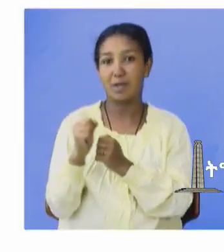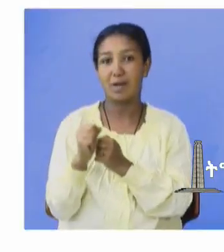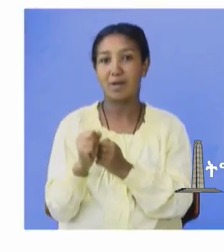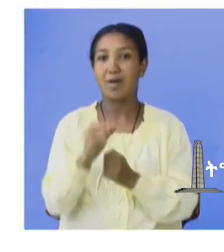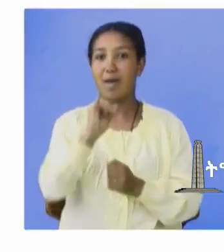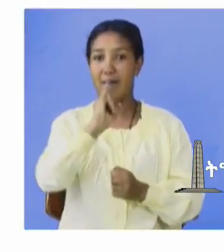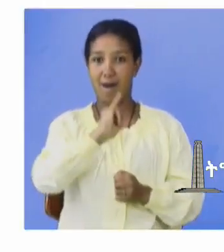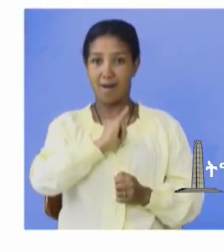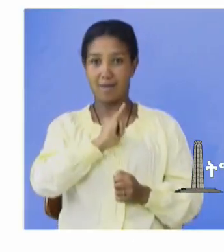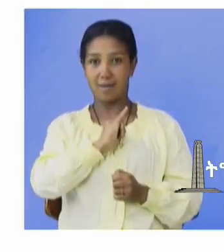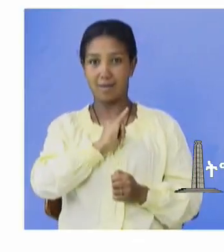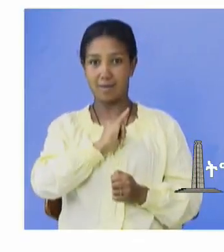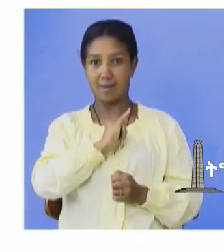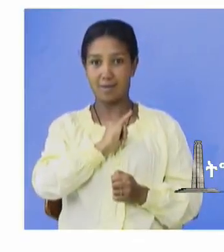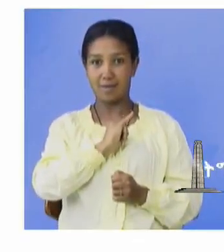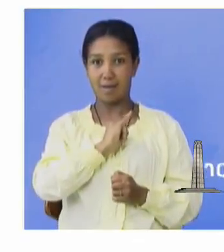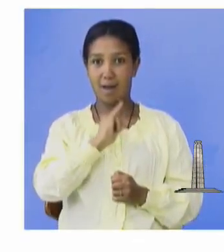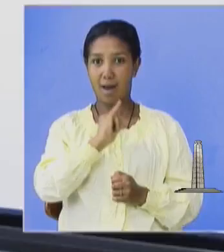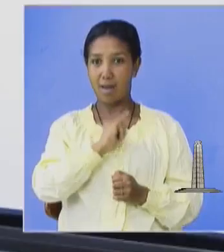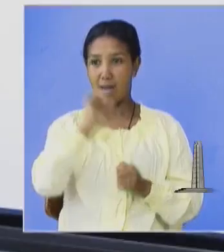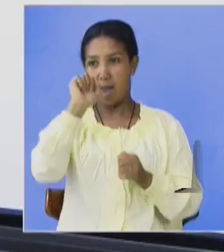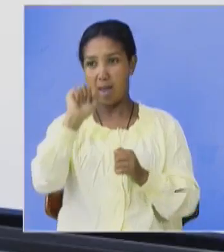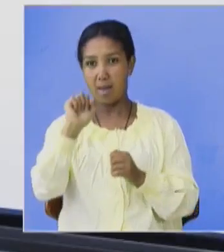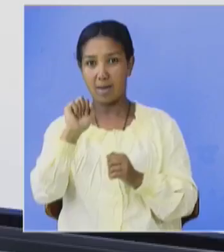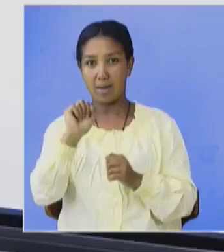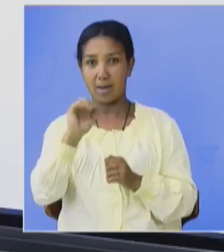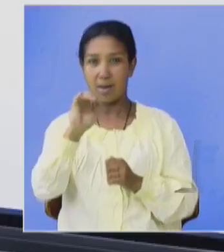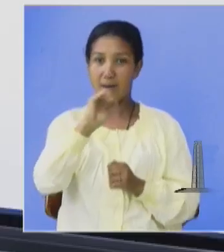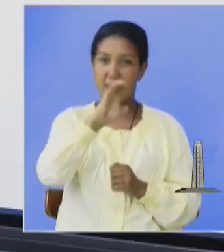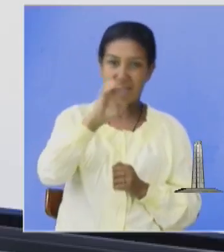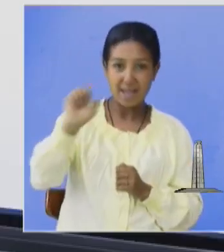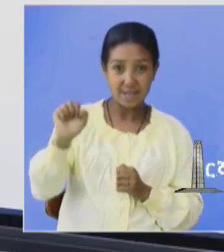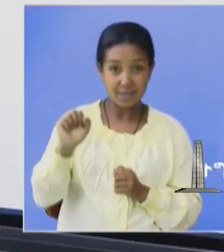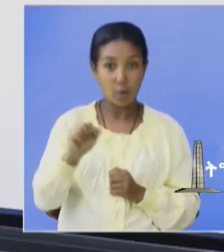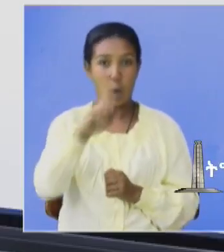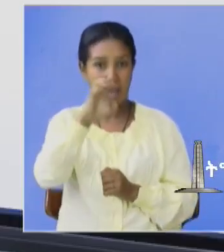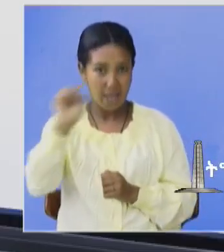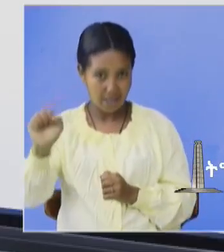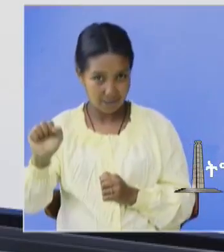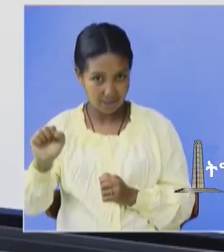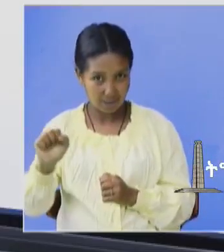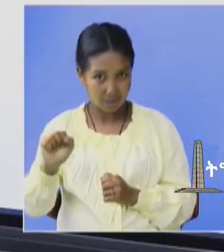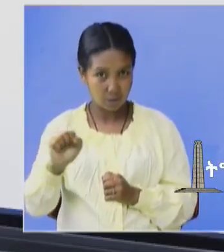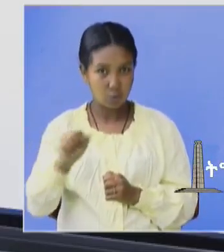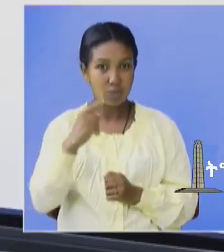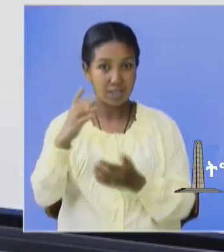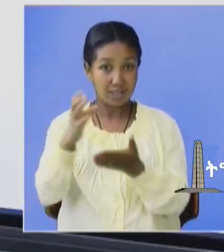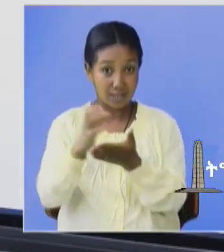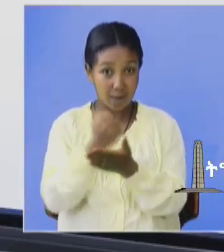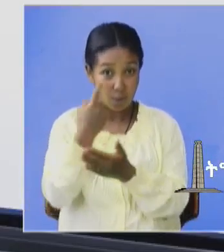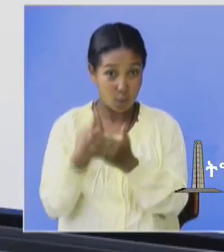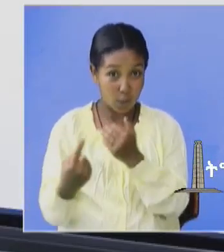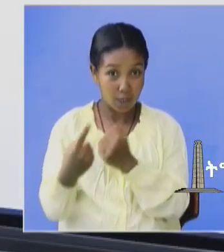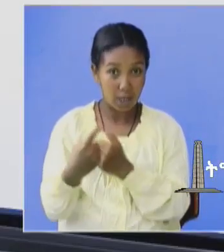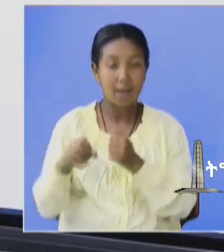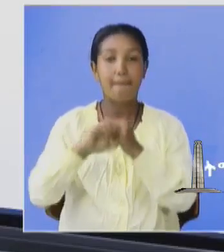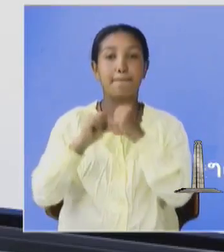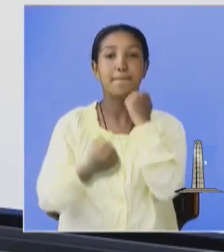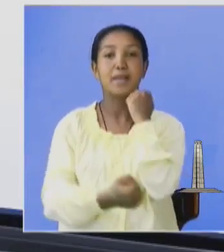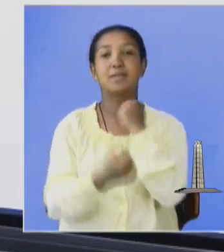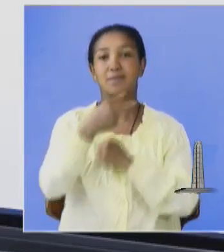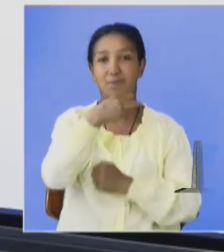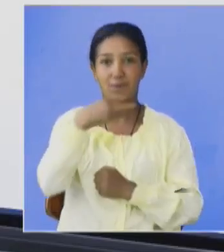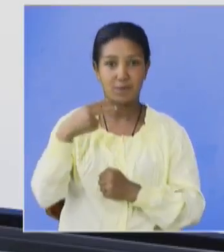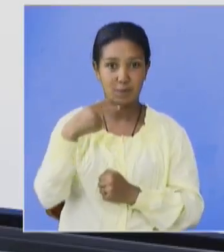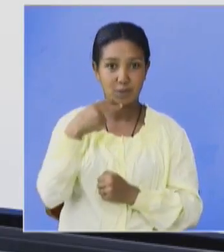don't add anything, s, ies, or es. We just take only base